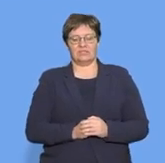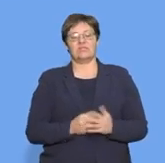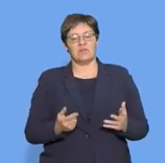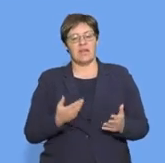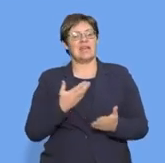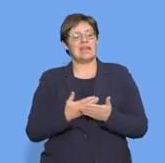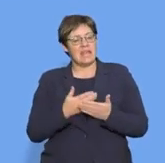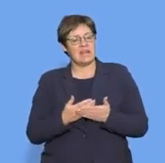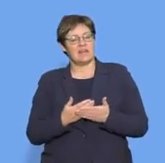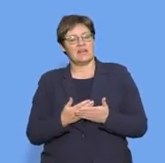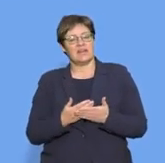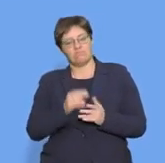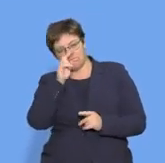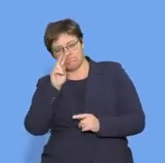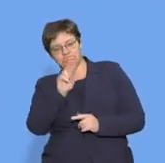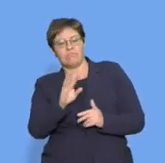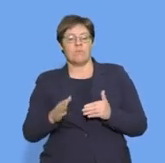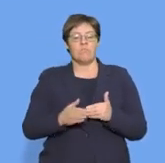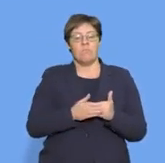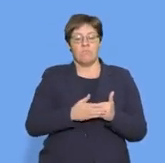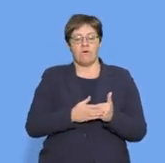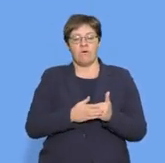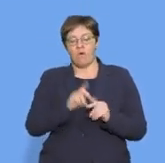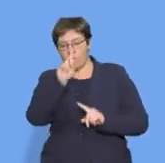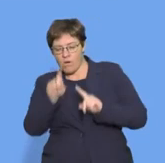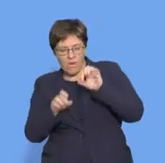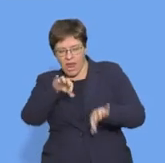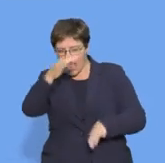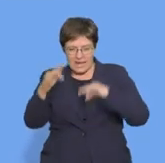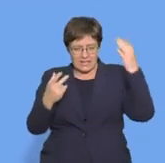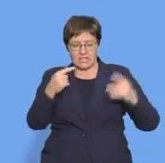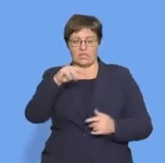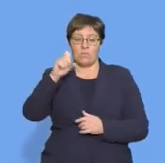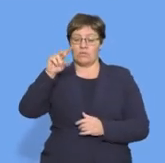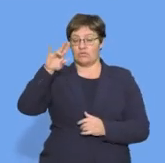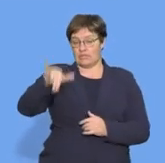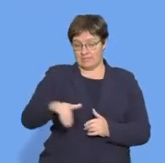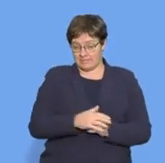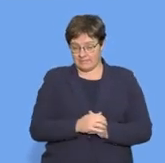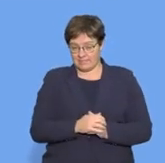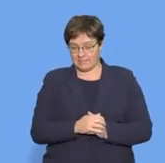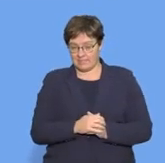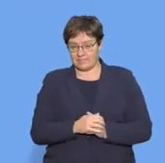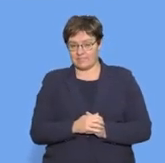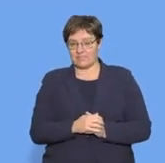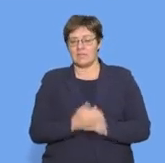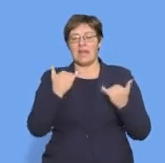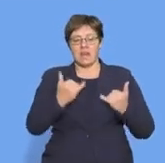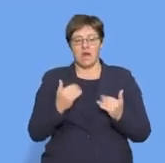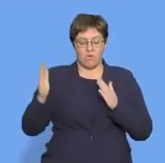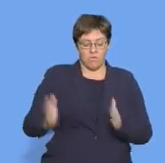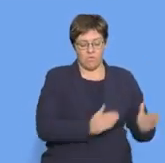there, so that you can be able to look at more analytical geometry. Now we're going to look at the